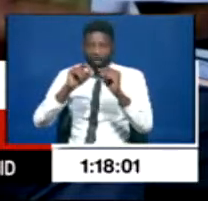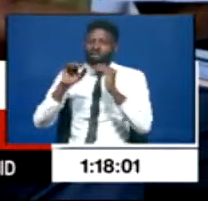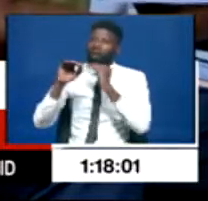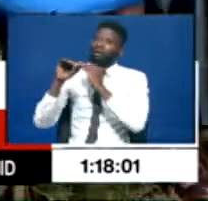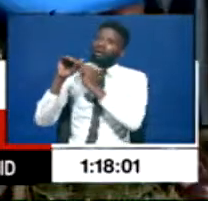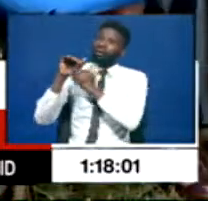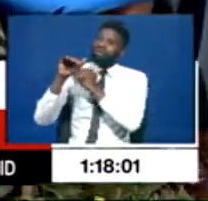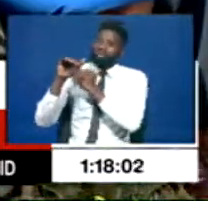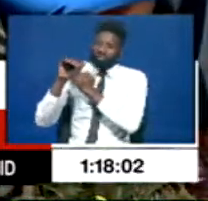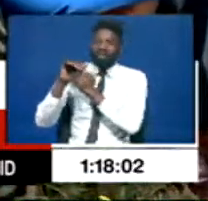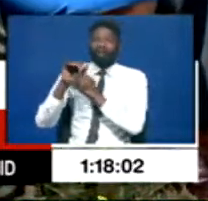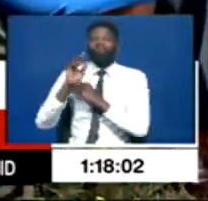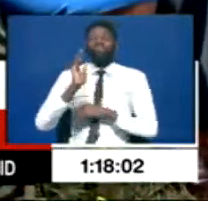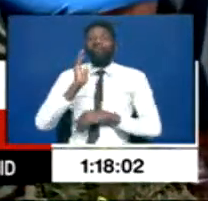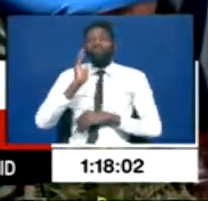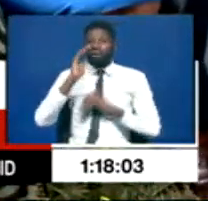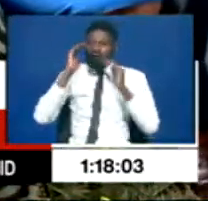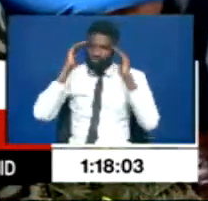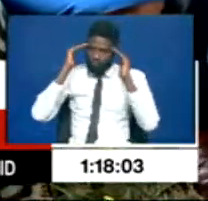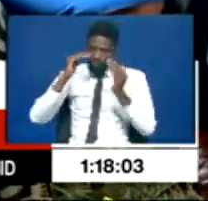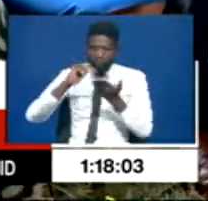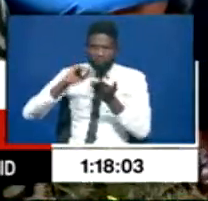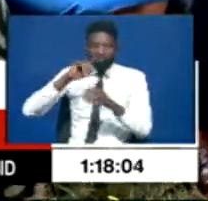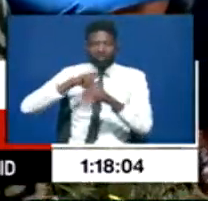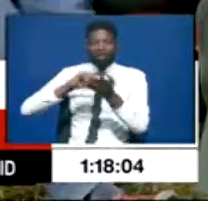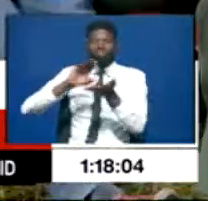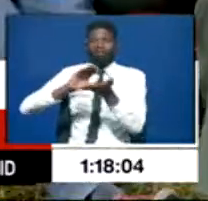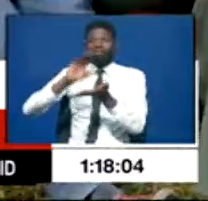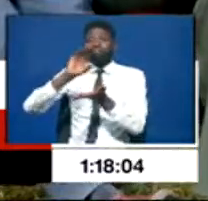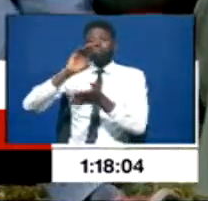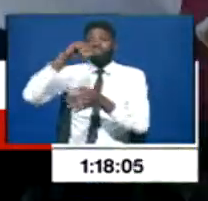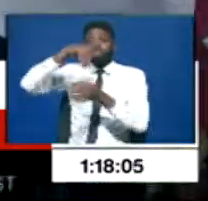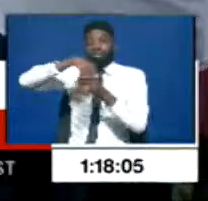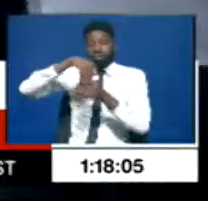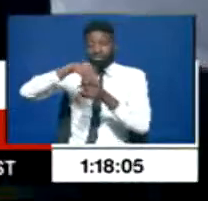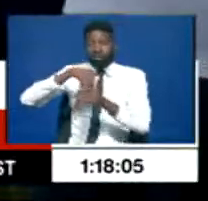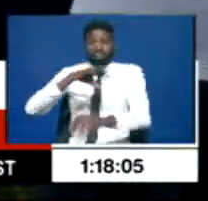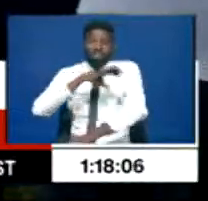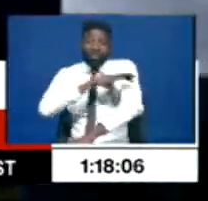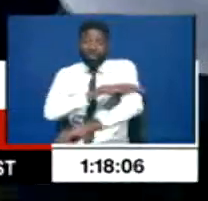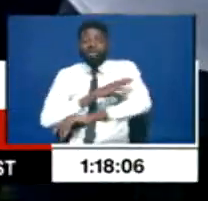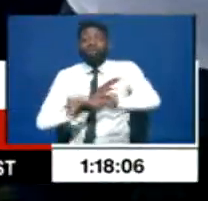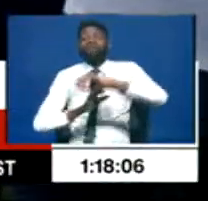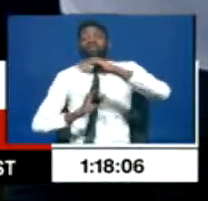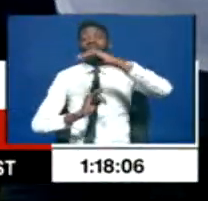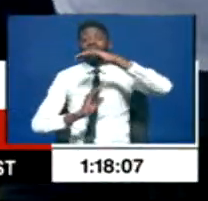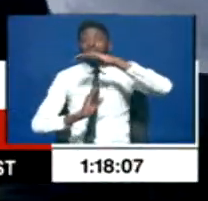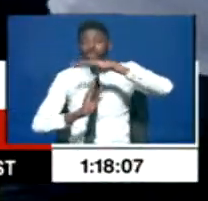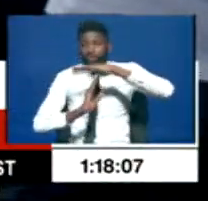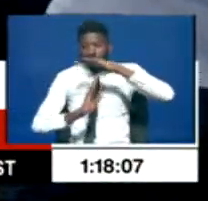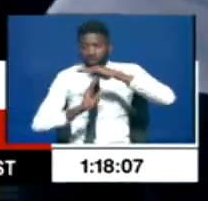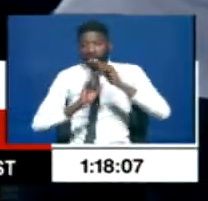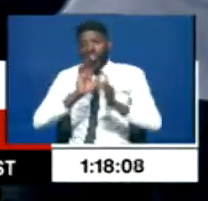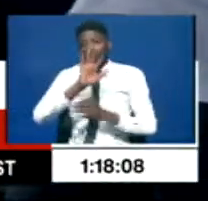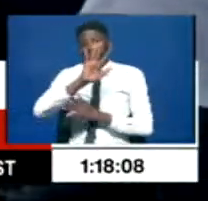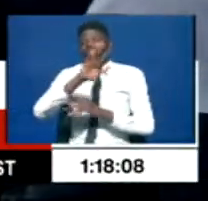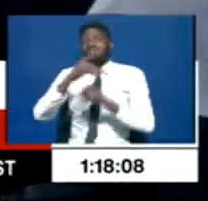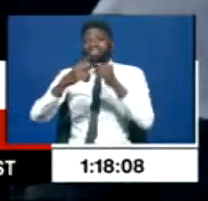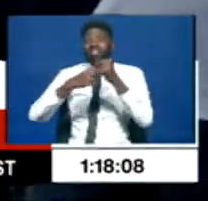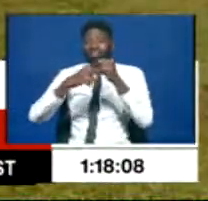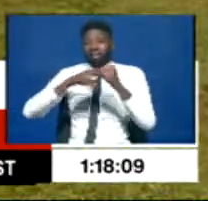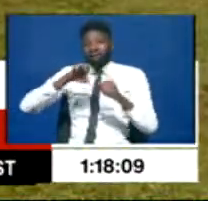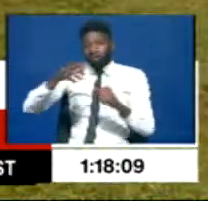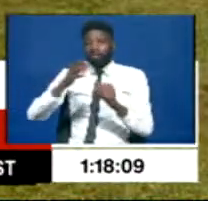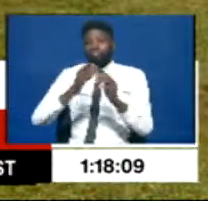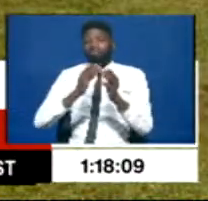priority for investment. Bomet is among the top 47 counties that already developed the plan. Other counties include